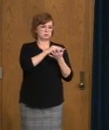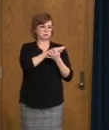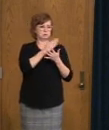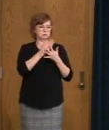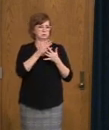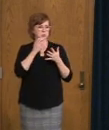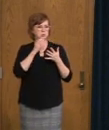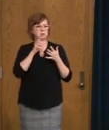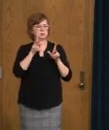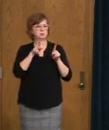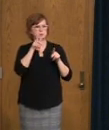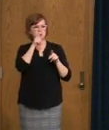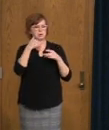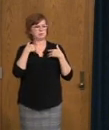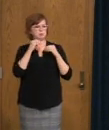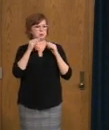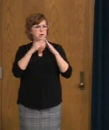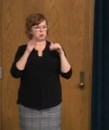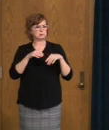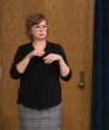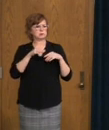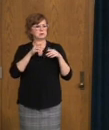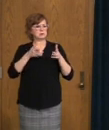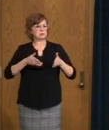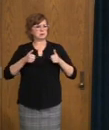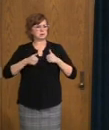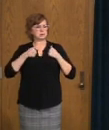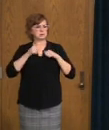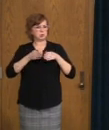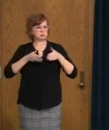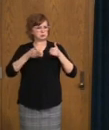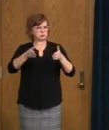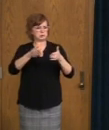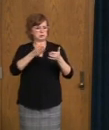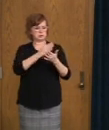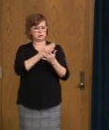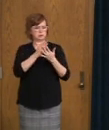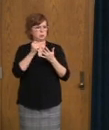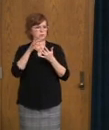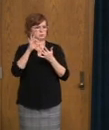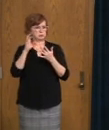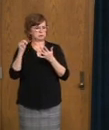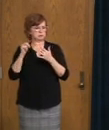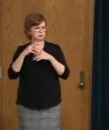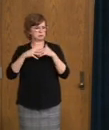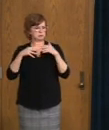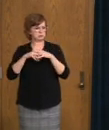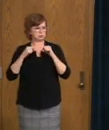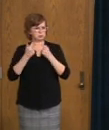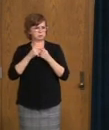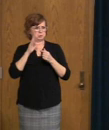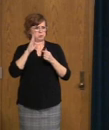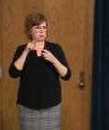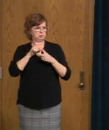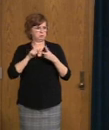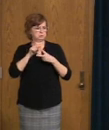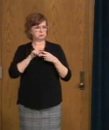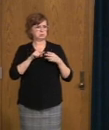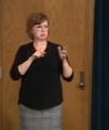Nation communities? Is the SHA working on plans for any of that? I can start. Yep. So thanks.